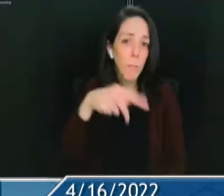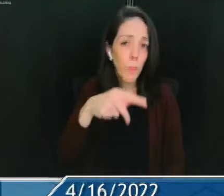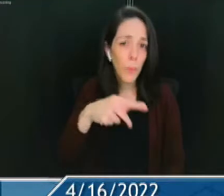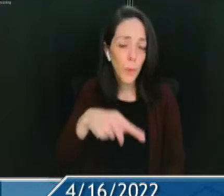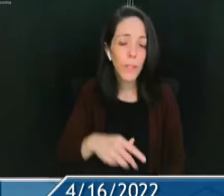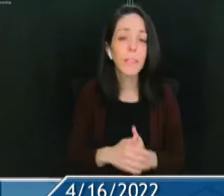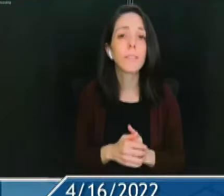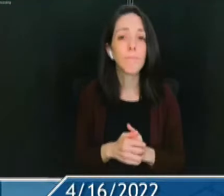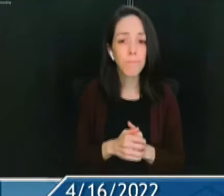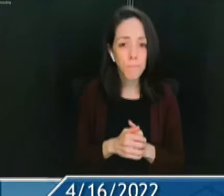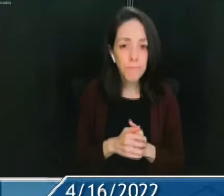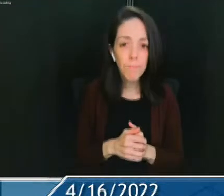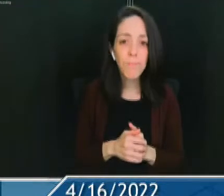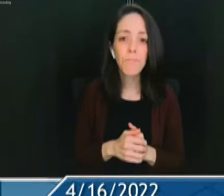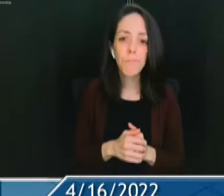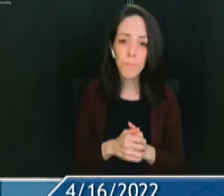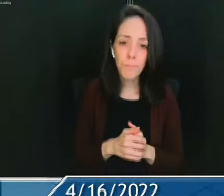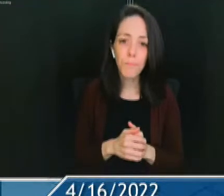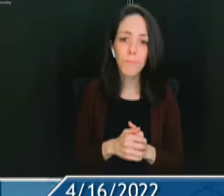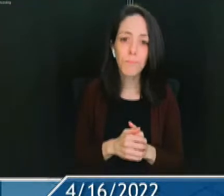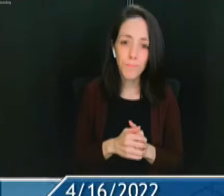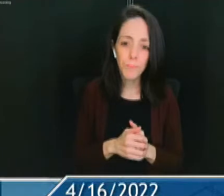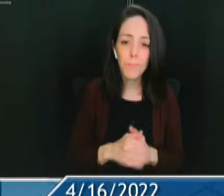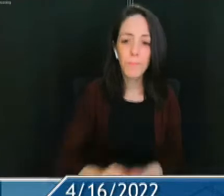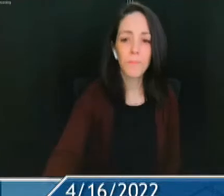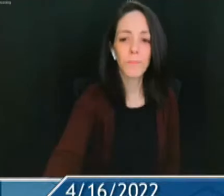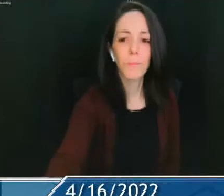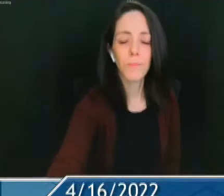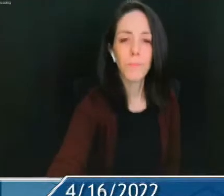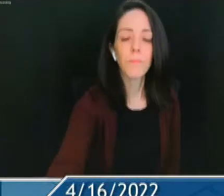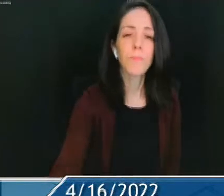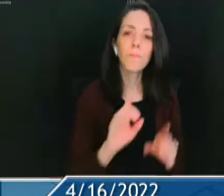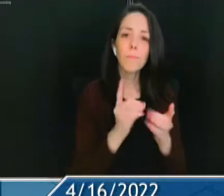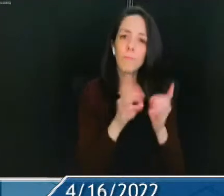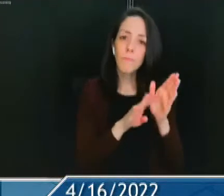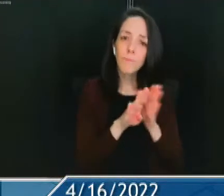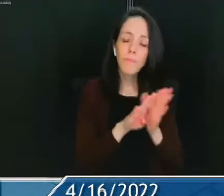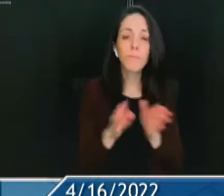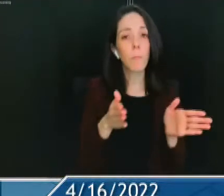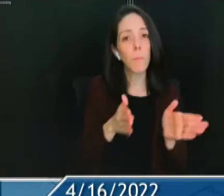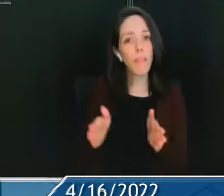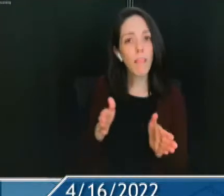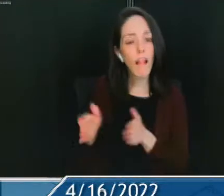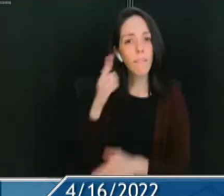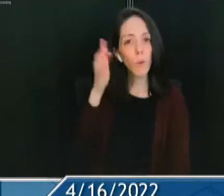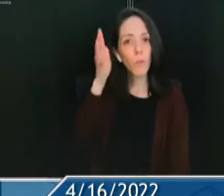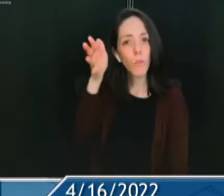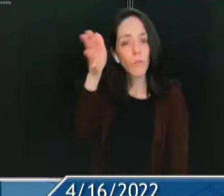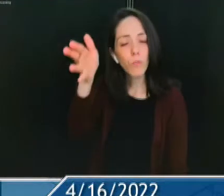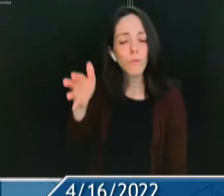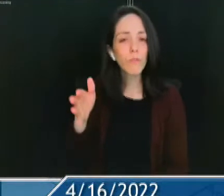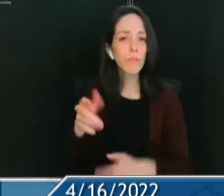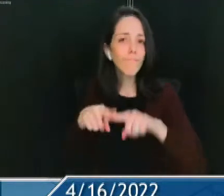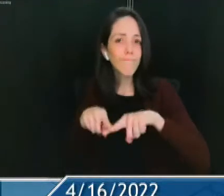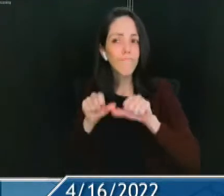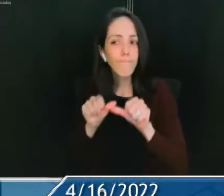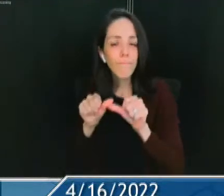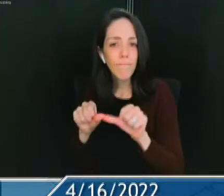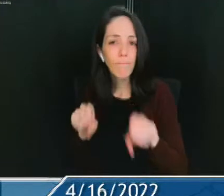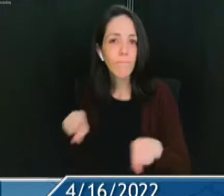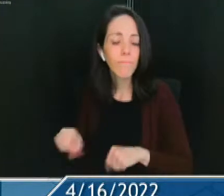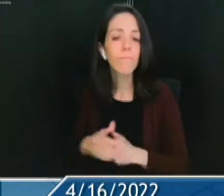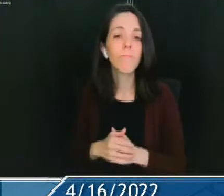our permitting function, and through the Bureau of Development Services, it includes planning for the future and our sustainability wing, Office of Community